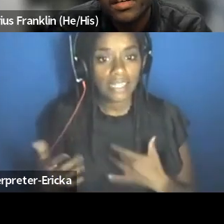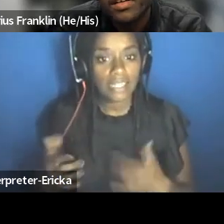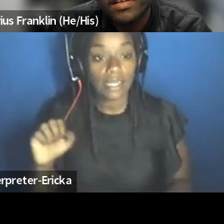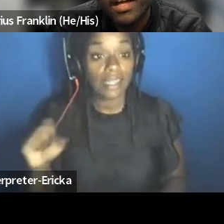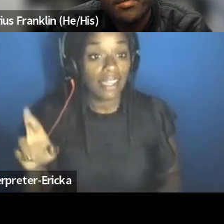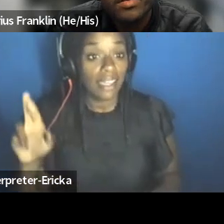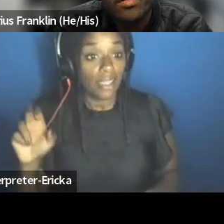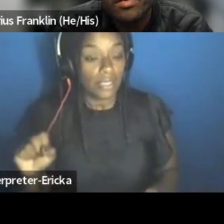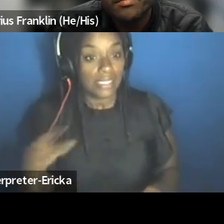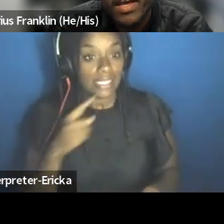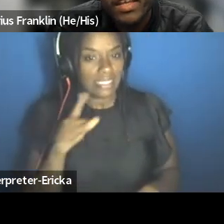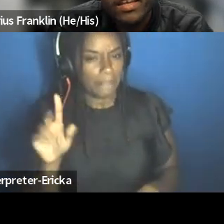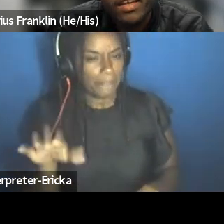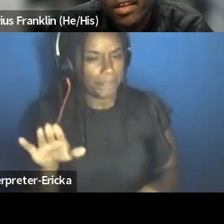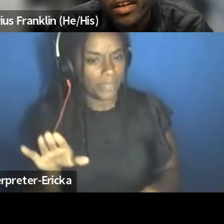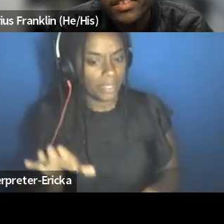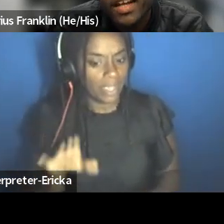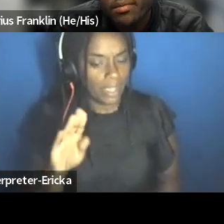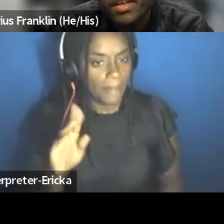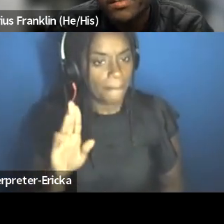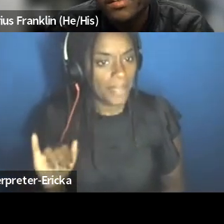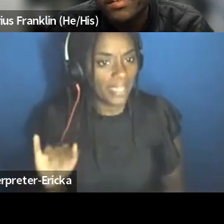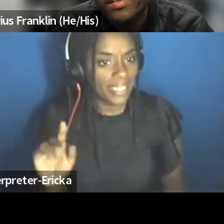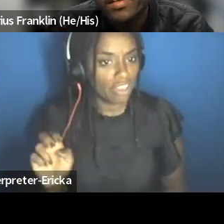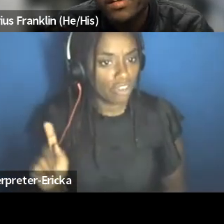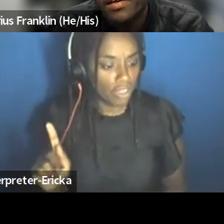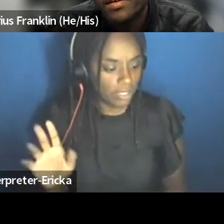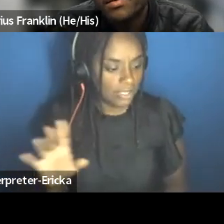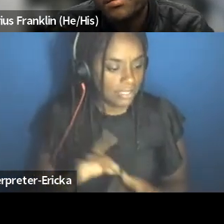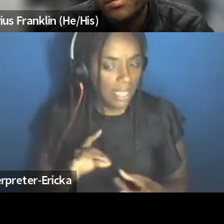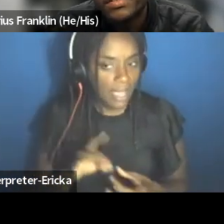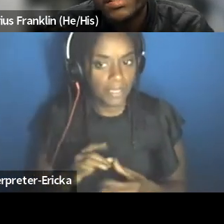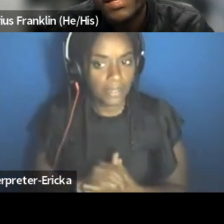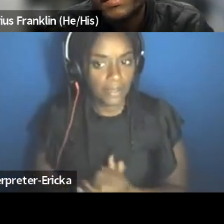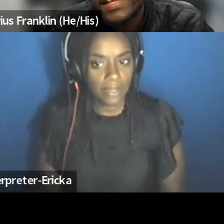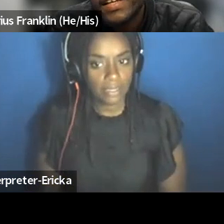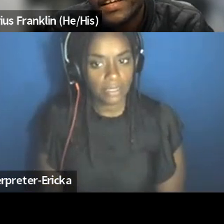wanted to comment on Becky Clark's comment. Oh, thanks.